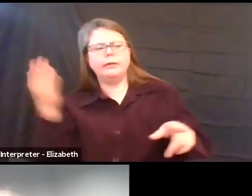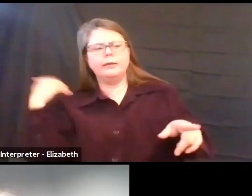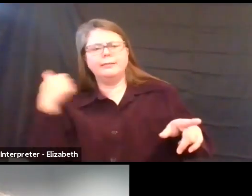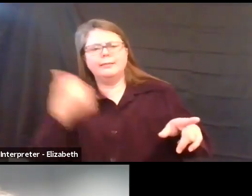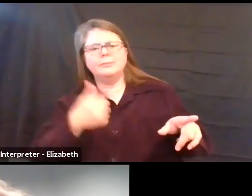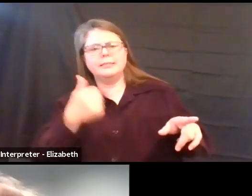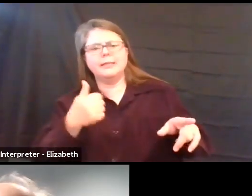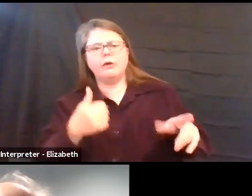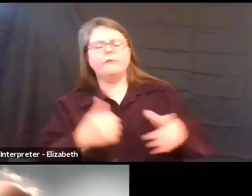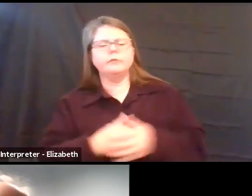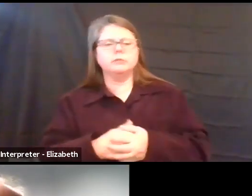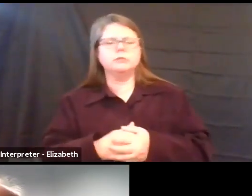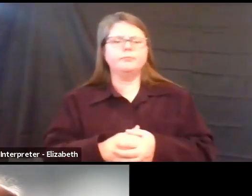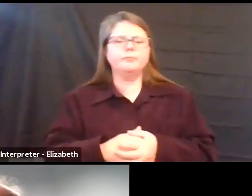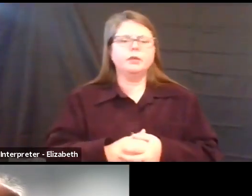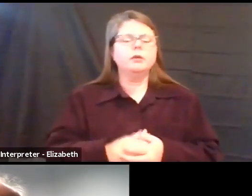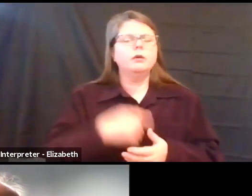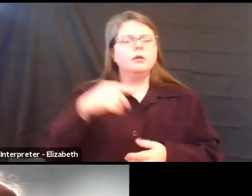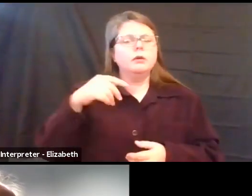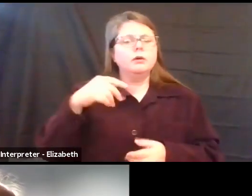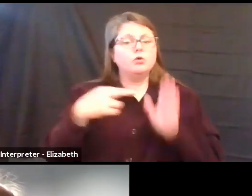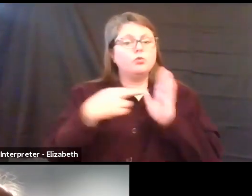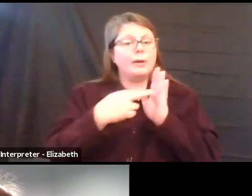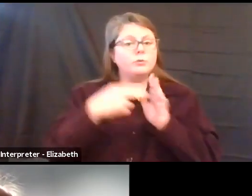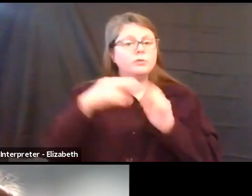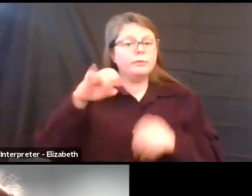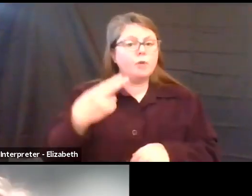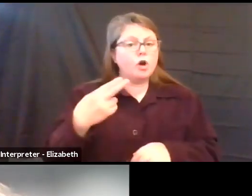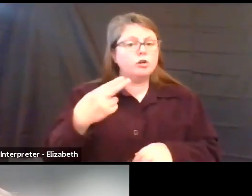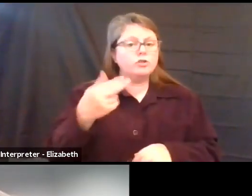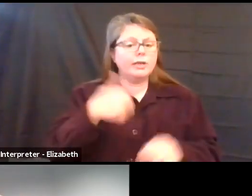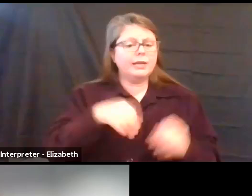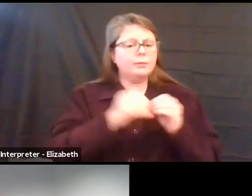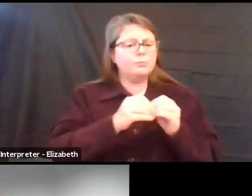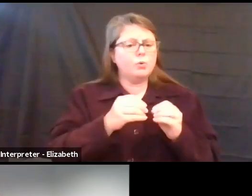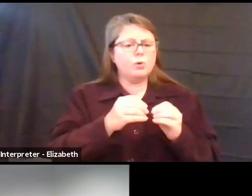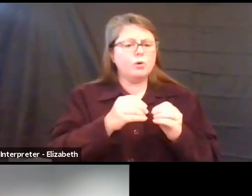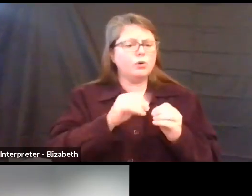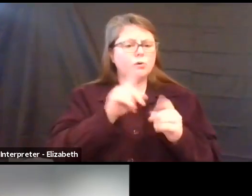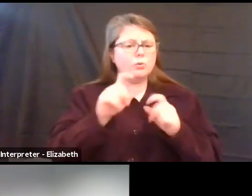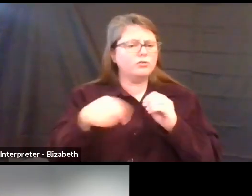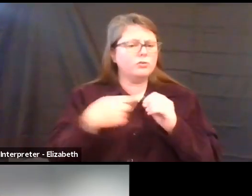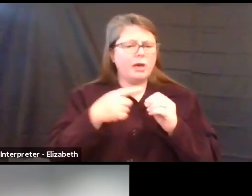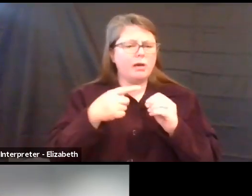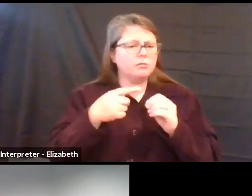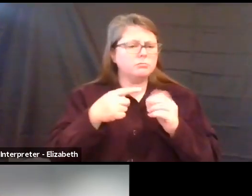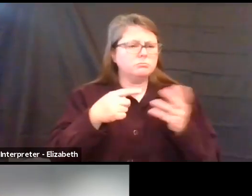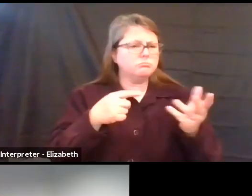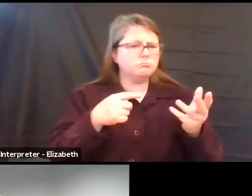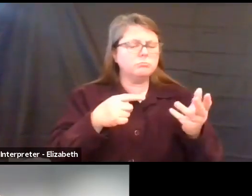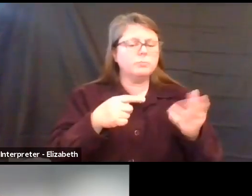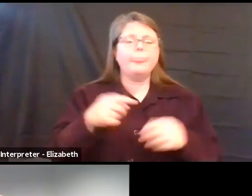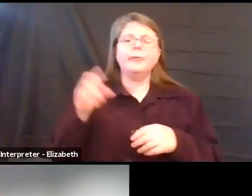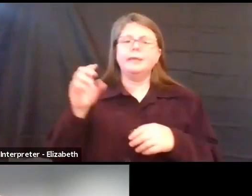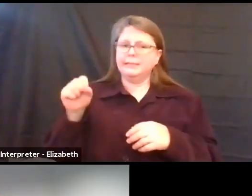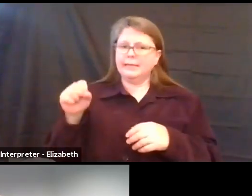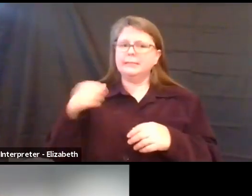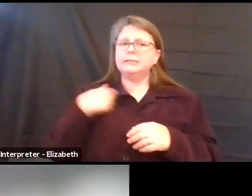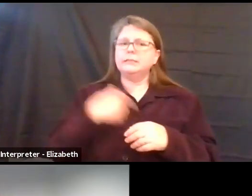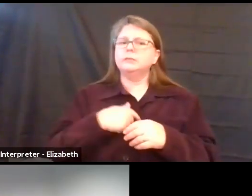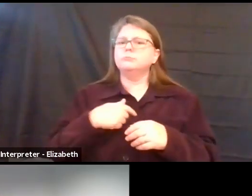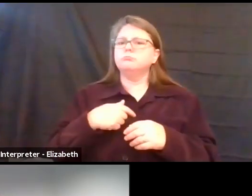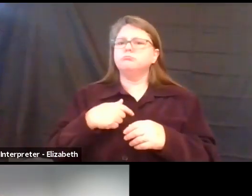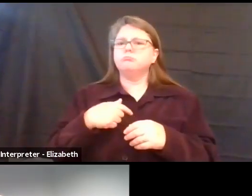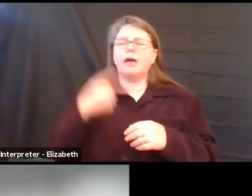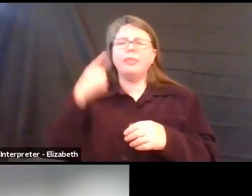ones that we've heard. I also just want people to know that we have a resource in you as if landlord-tenant issues that